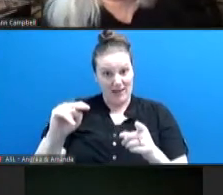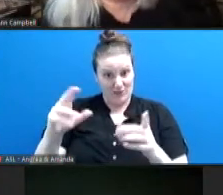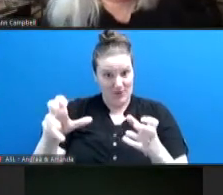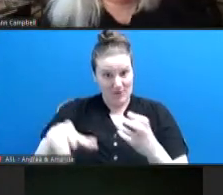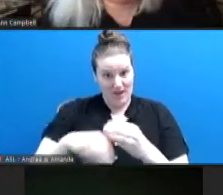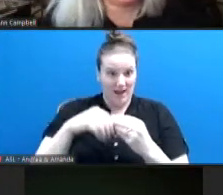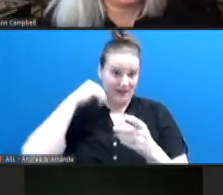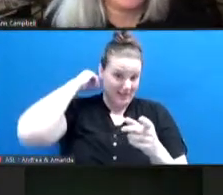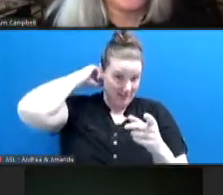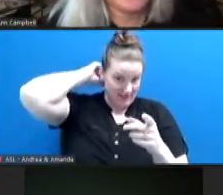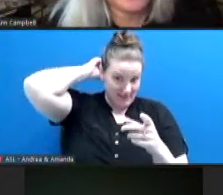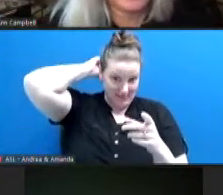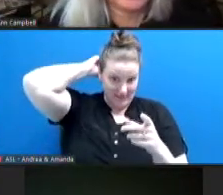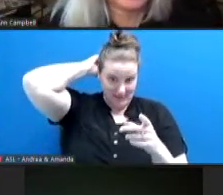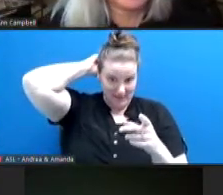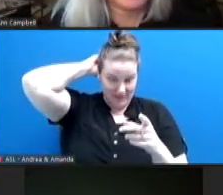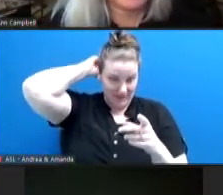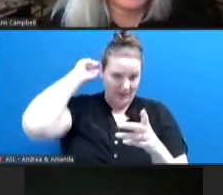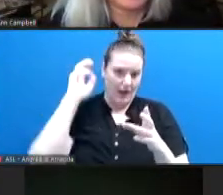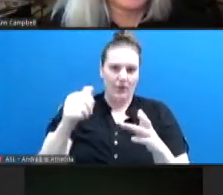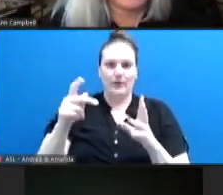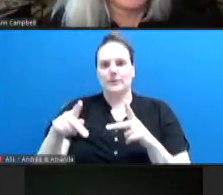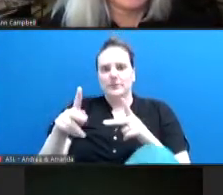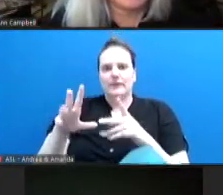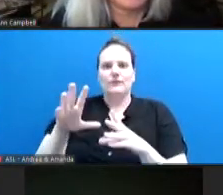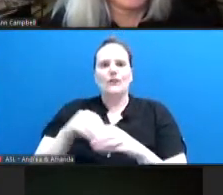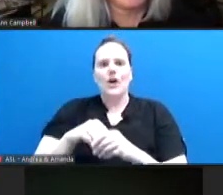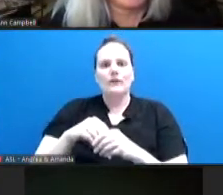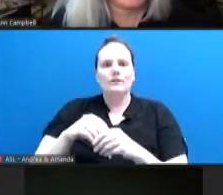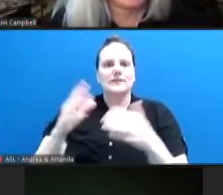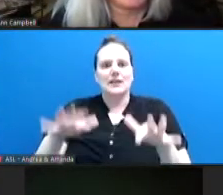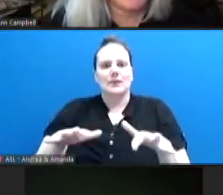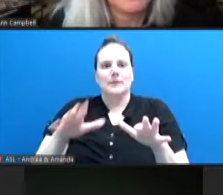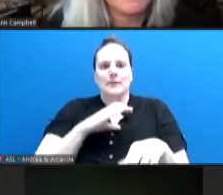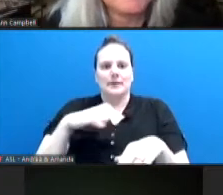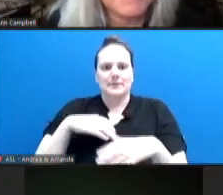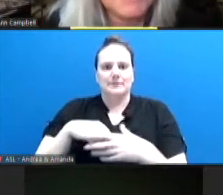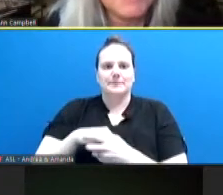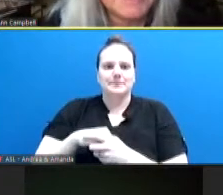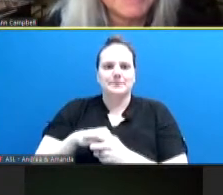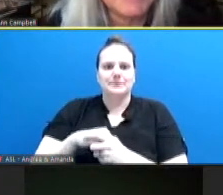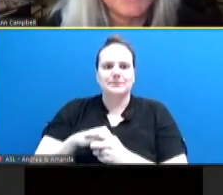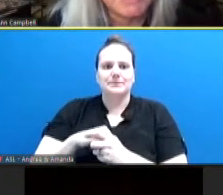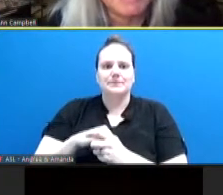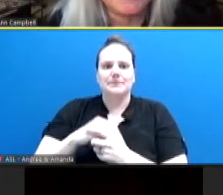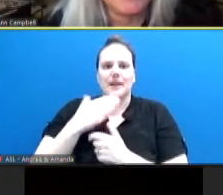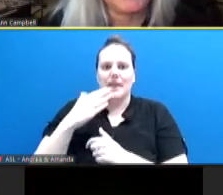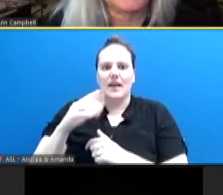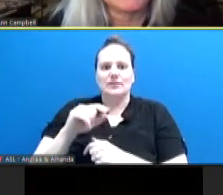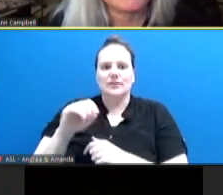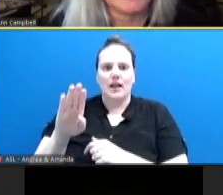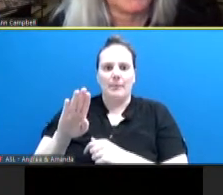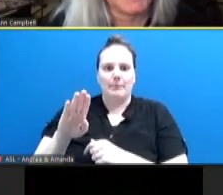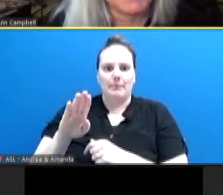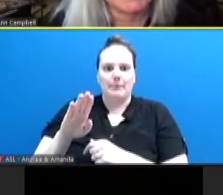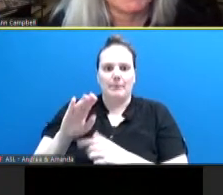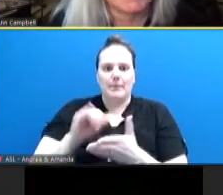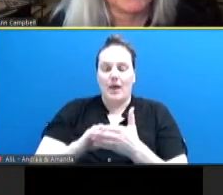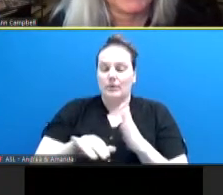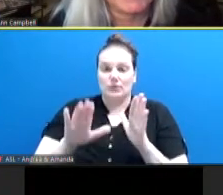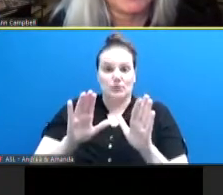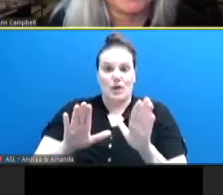other person who's been very involved with the settlement committee. Thank you, Zainab. That was a